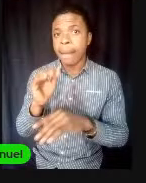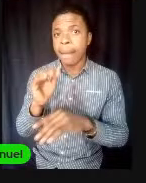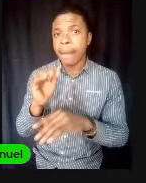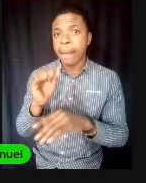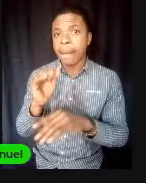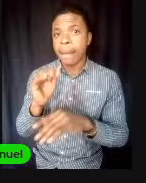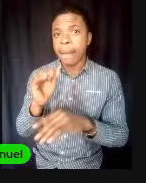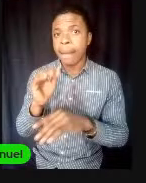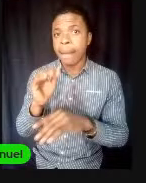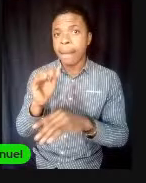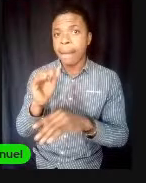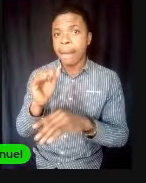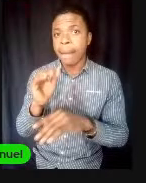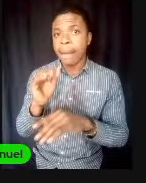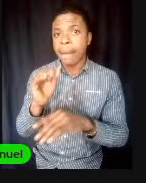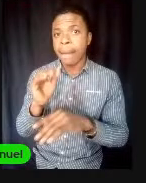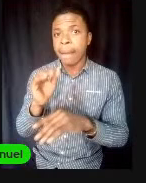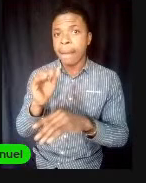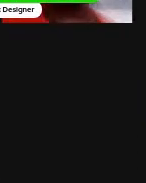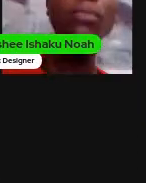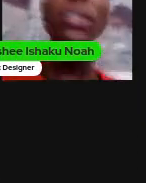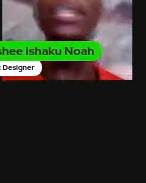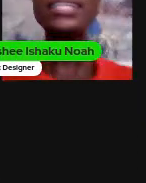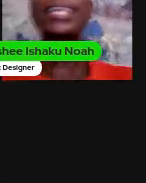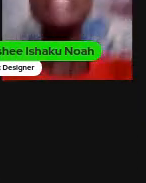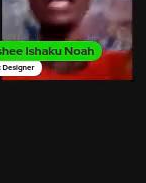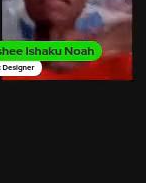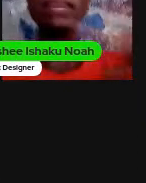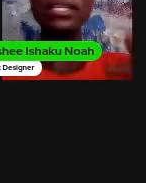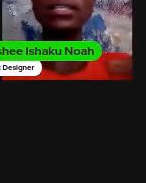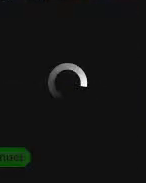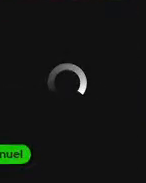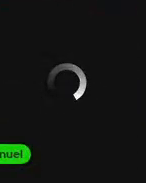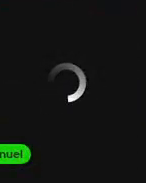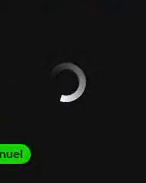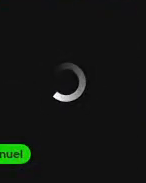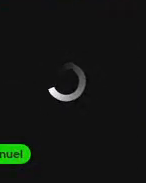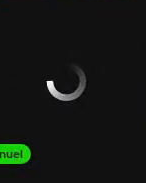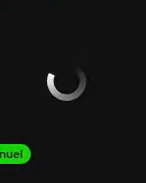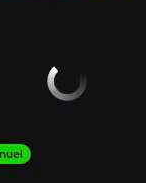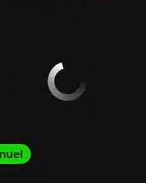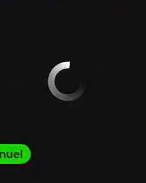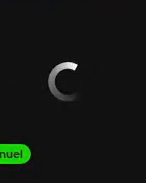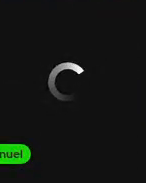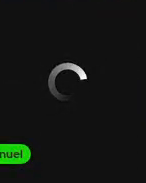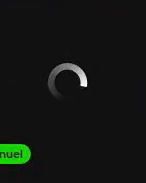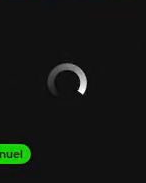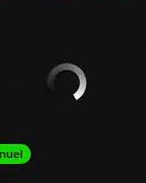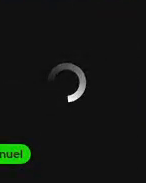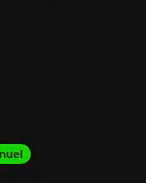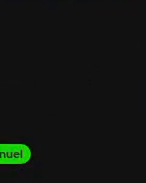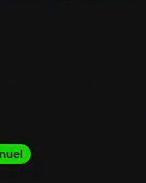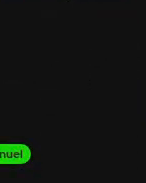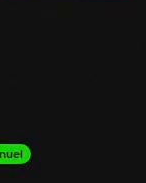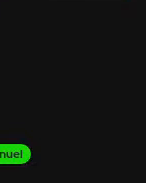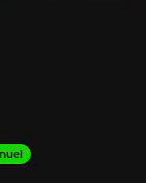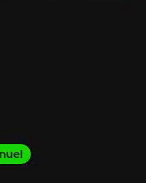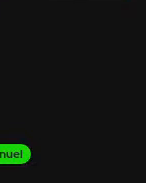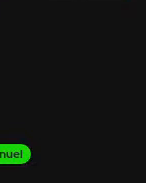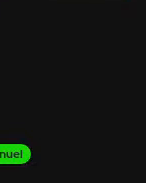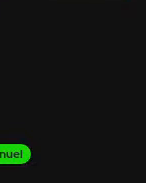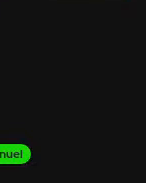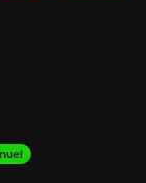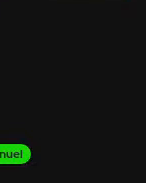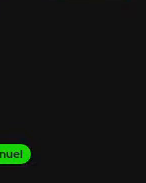Okay, now here are examples. I've wrote out example. These are designs I made. All these are designs I made. These are designs that I